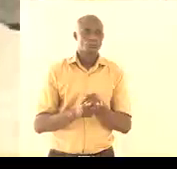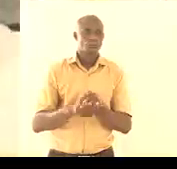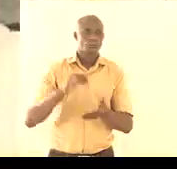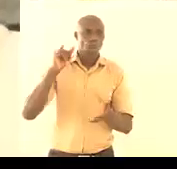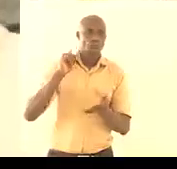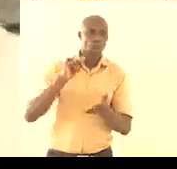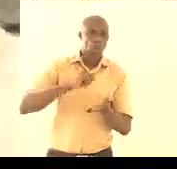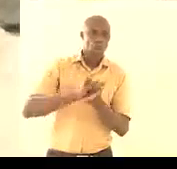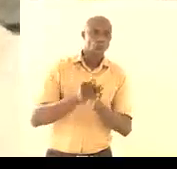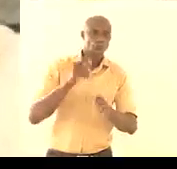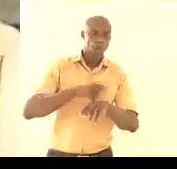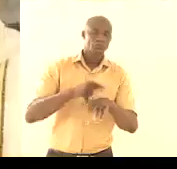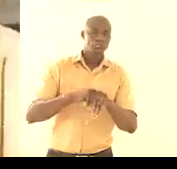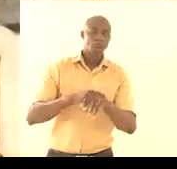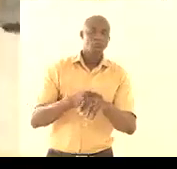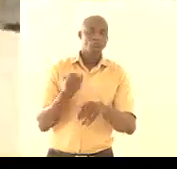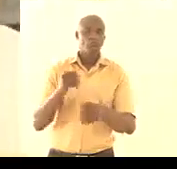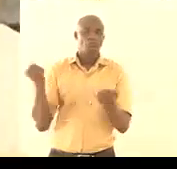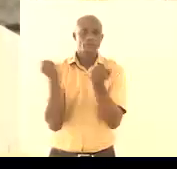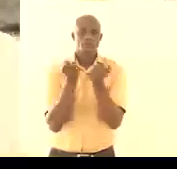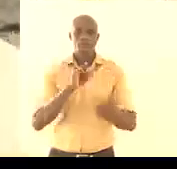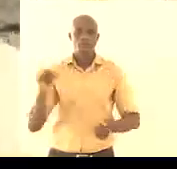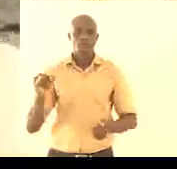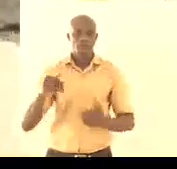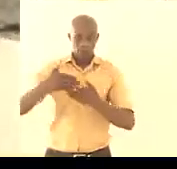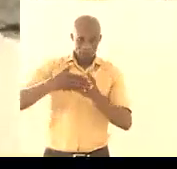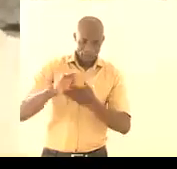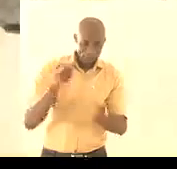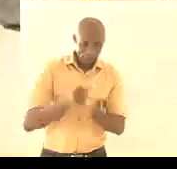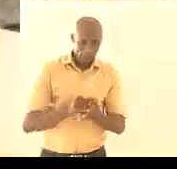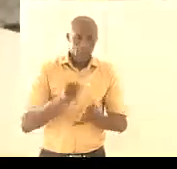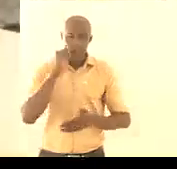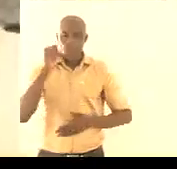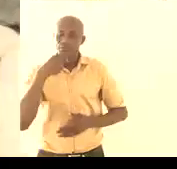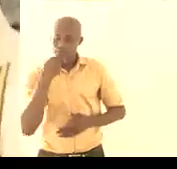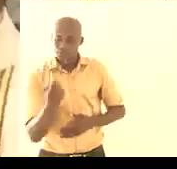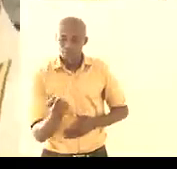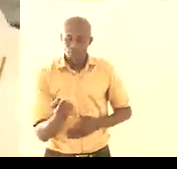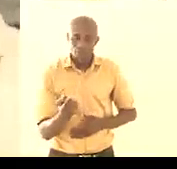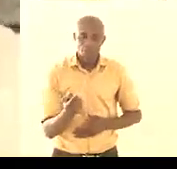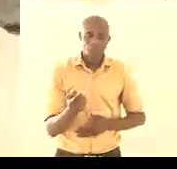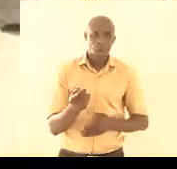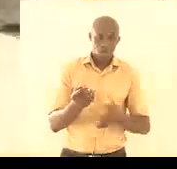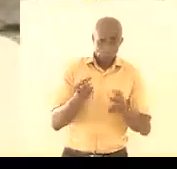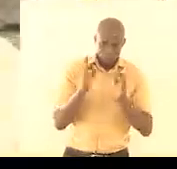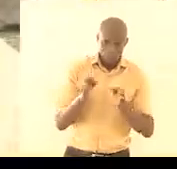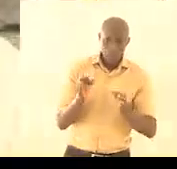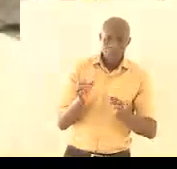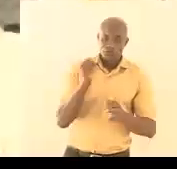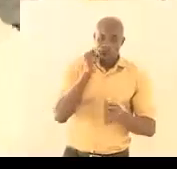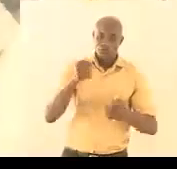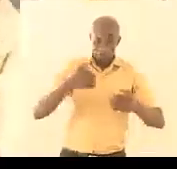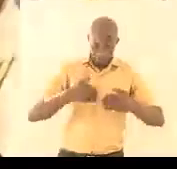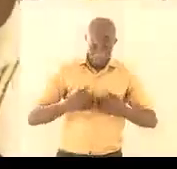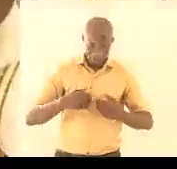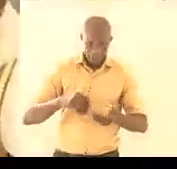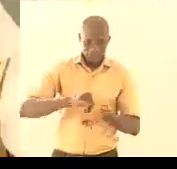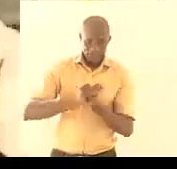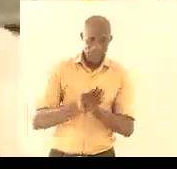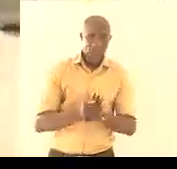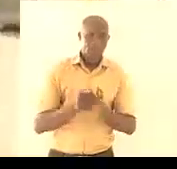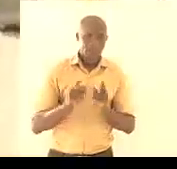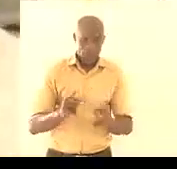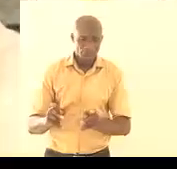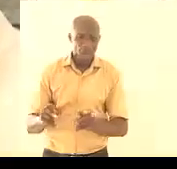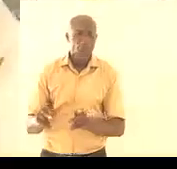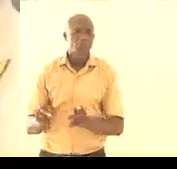Jos crises. And after that, she said, if she had some of these Almajiri, some